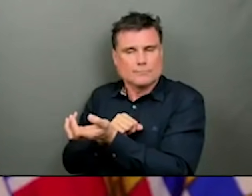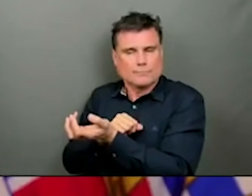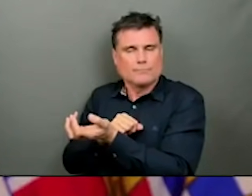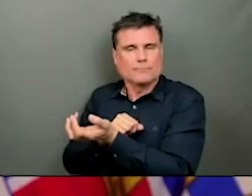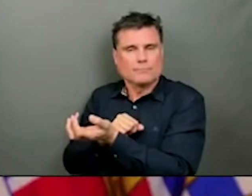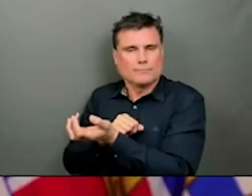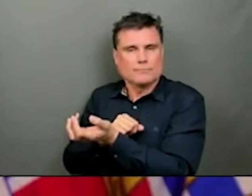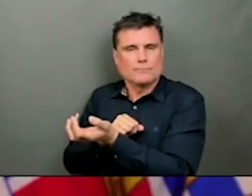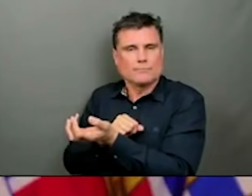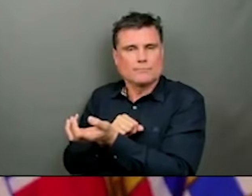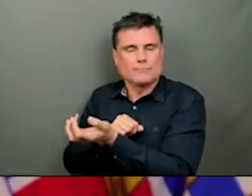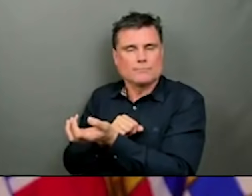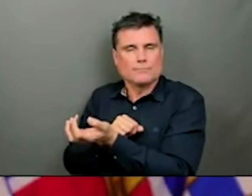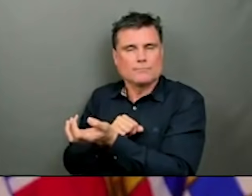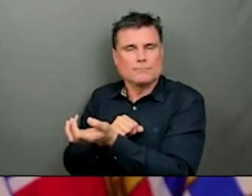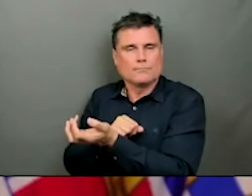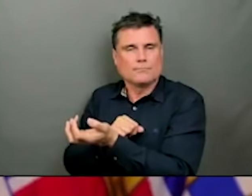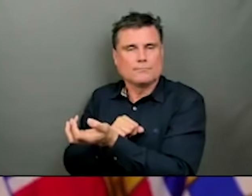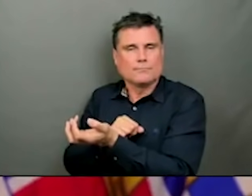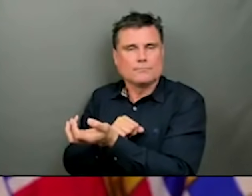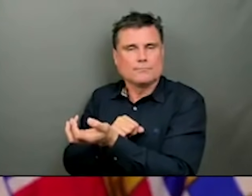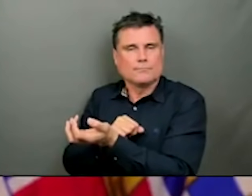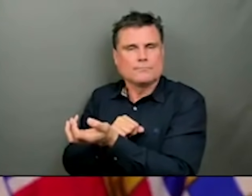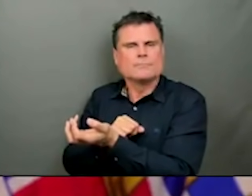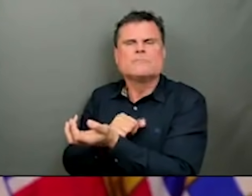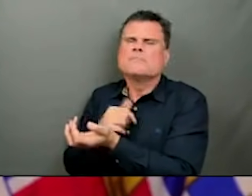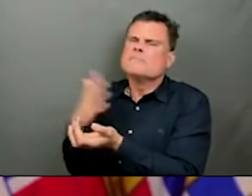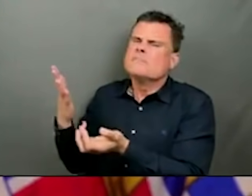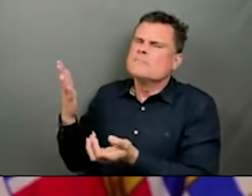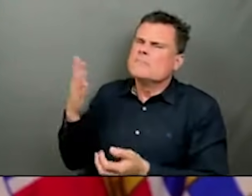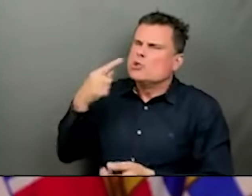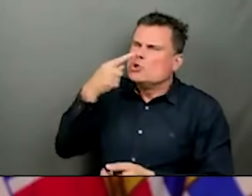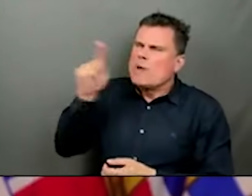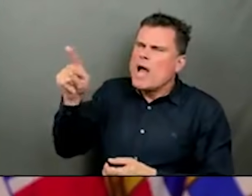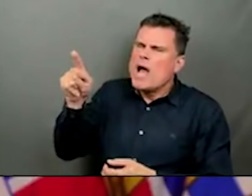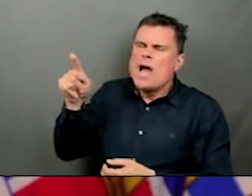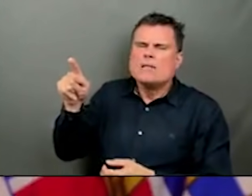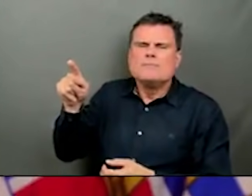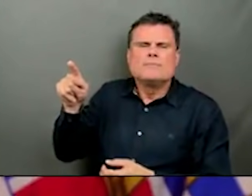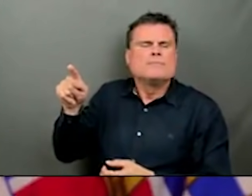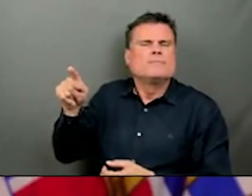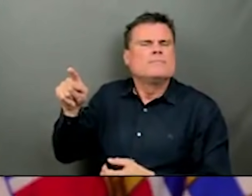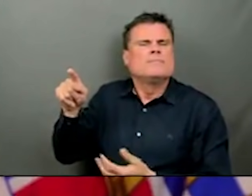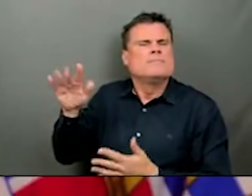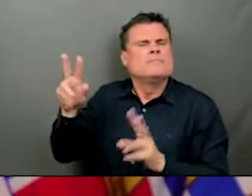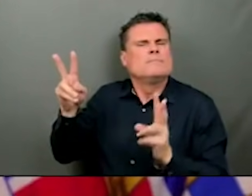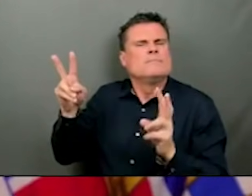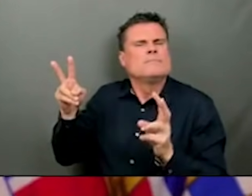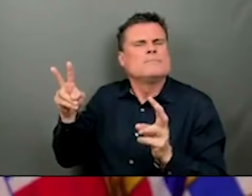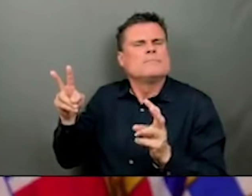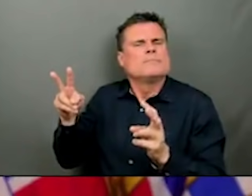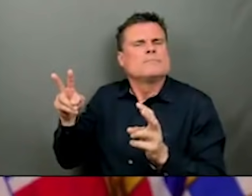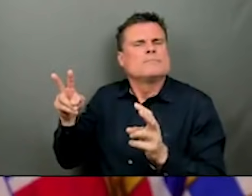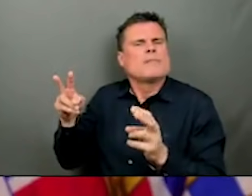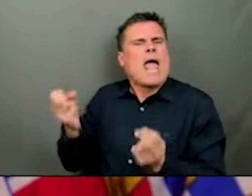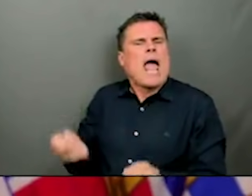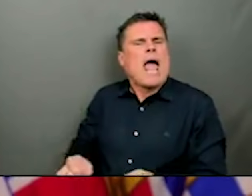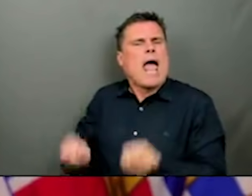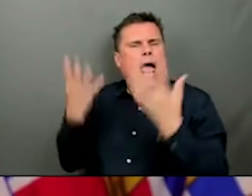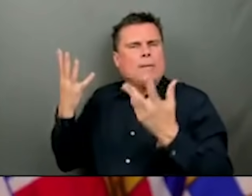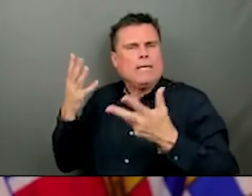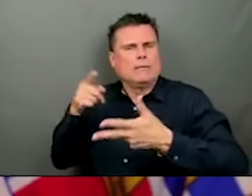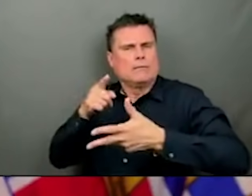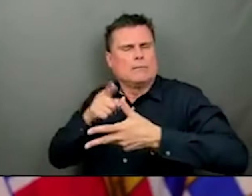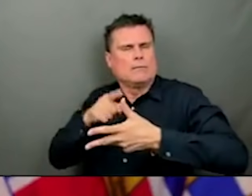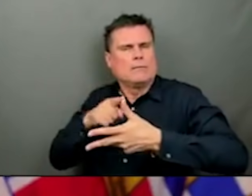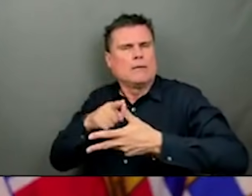you can give me a sense of the distribution of incoming supply to those different priority groups. And the priority